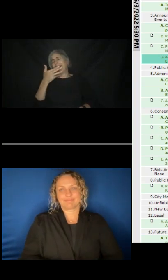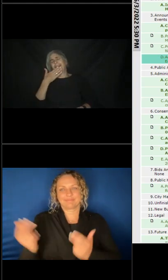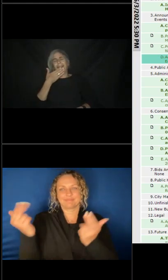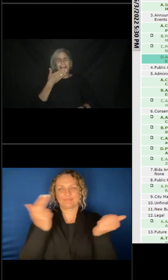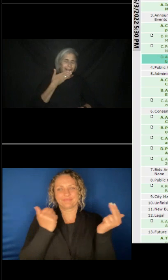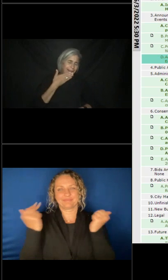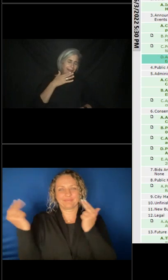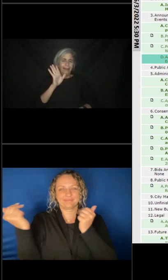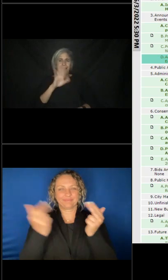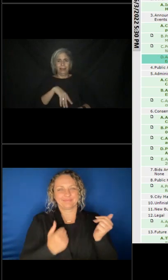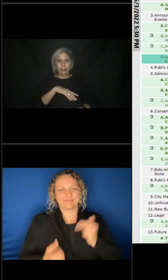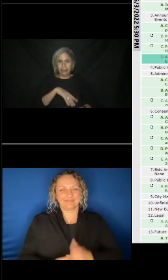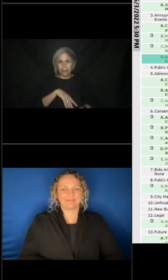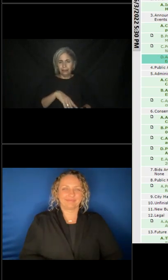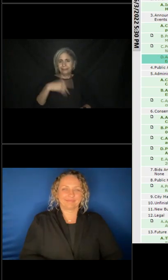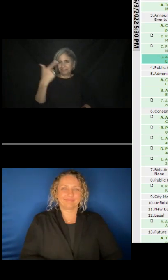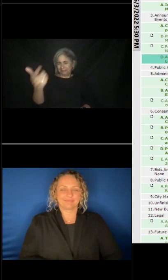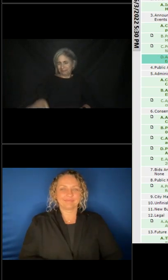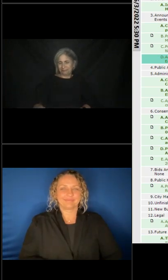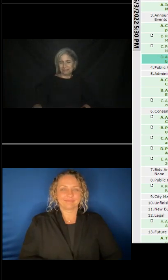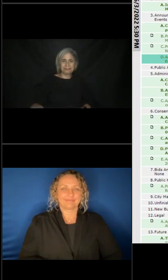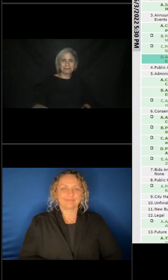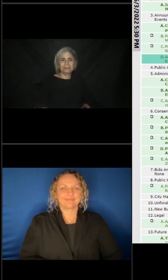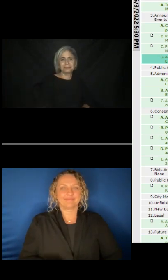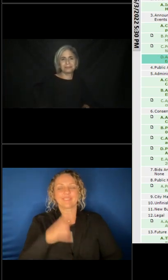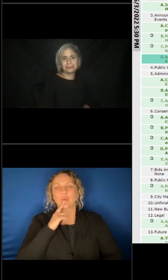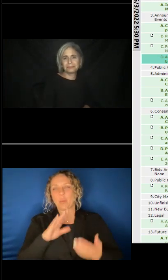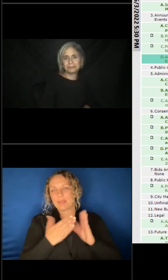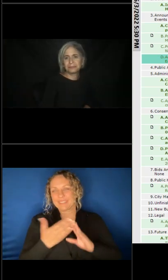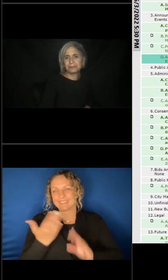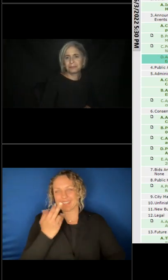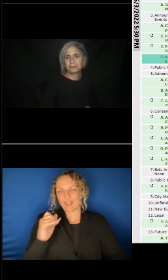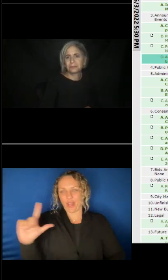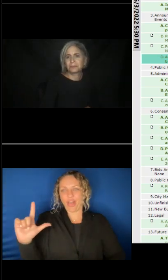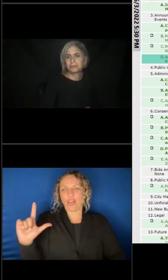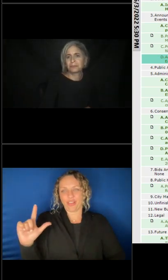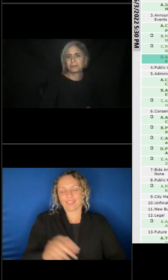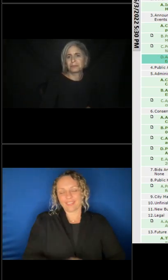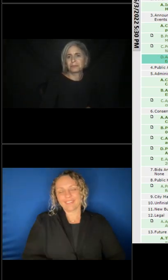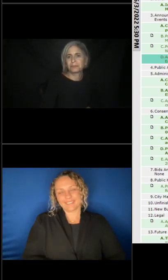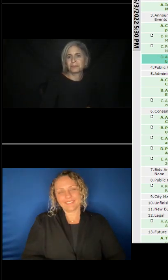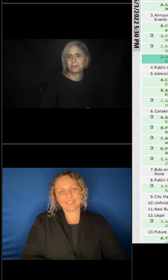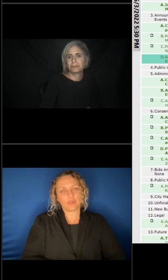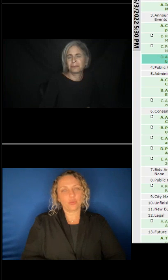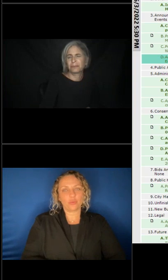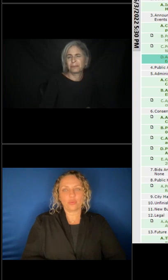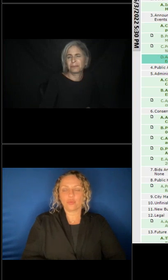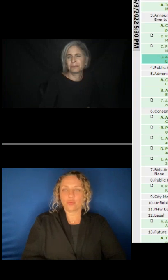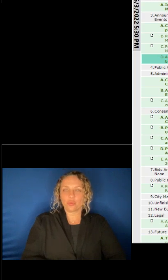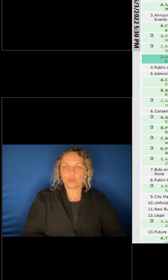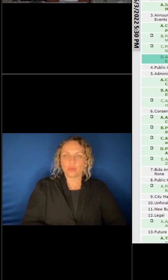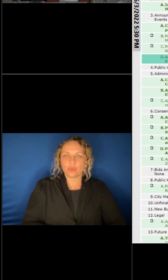Well, they're gonna be in City Hall. So. Okay. Yeah. Okay. Okay. Now, on Friday the